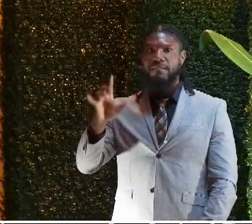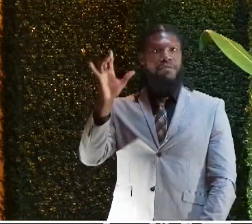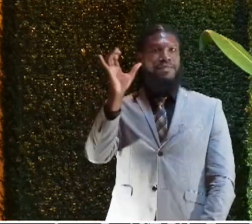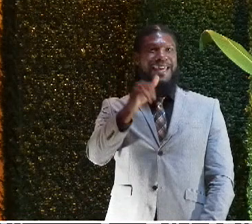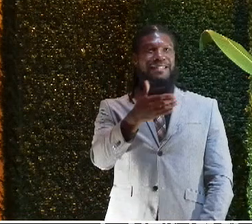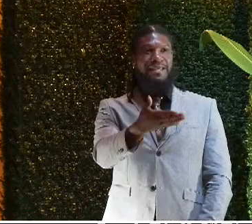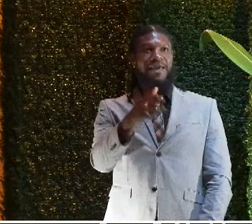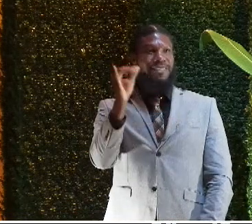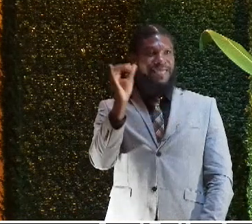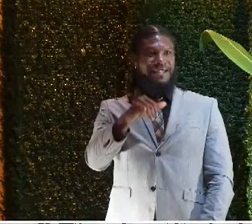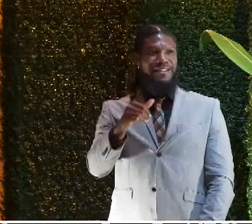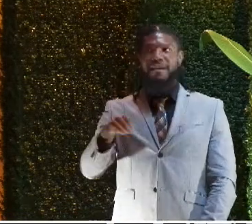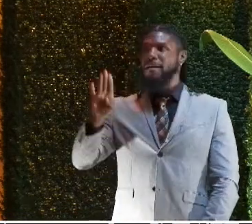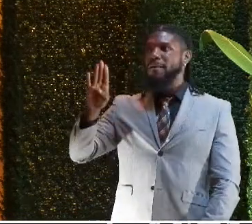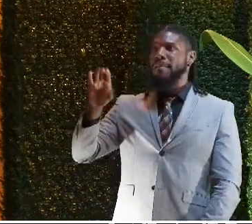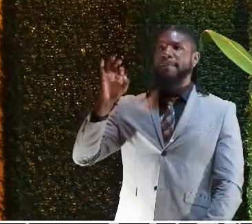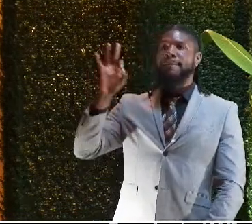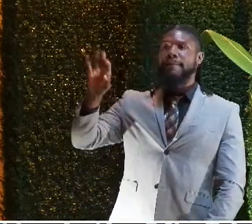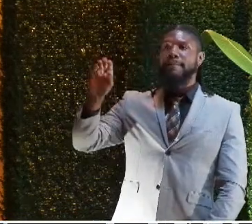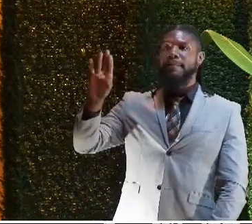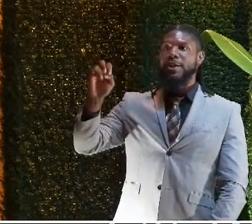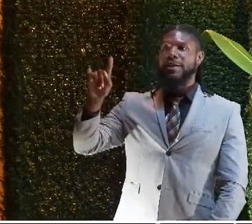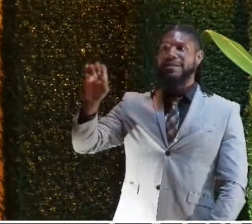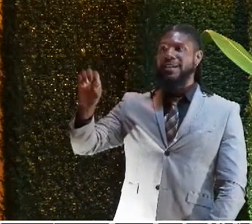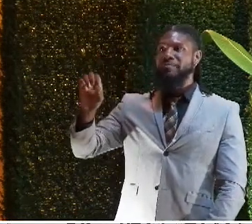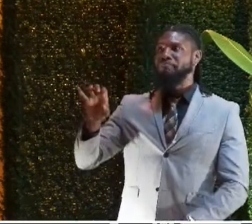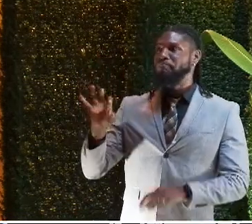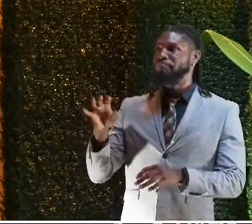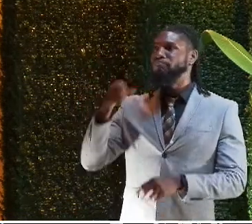Thank you for my talk. Yes. No.